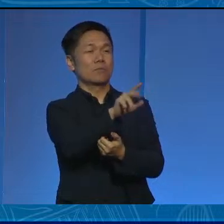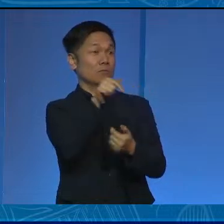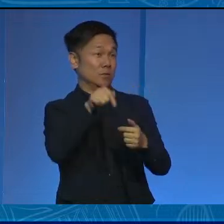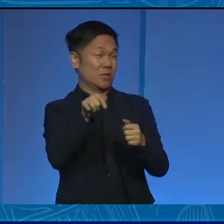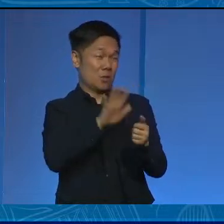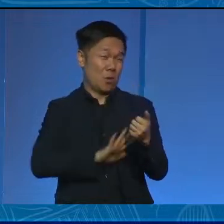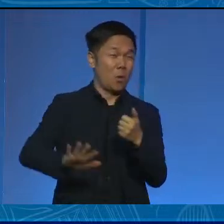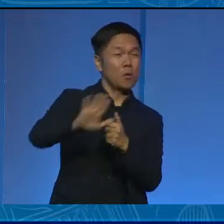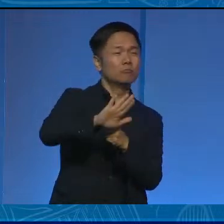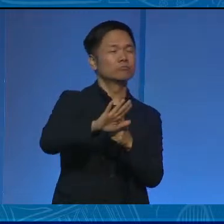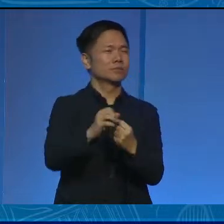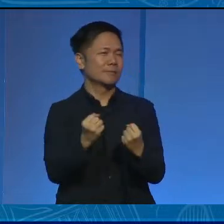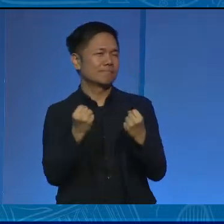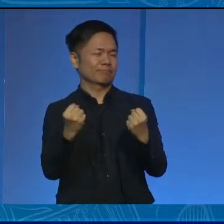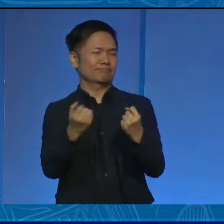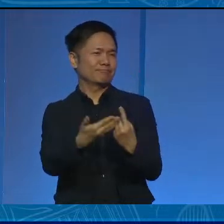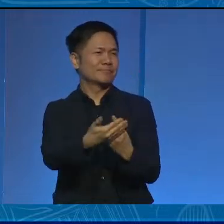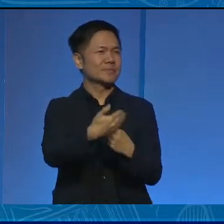safer and more secure.